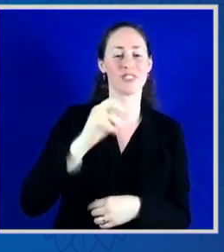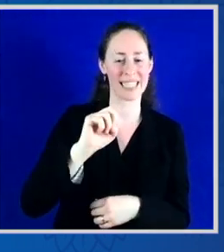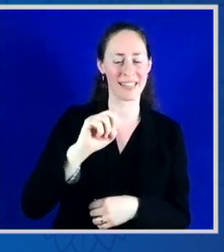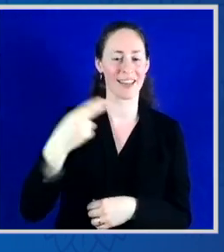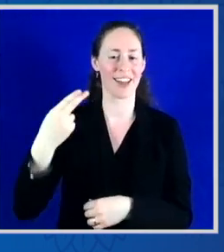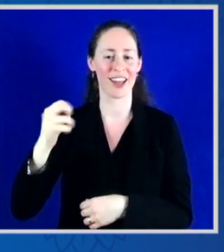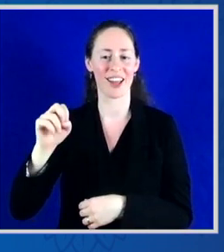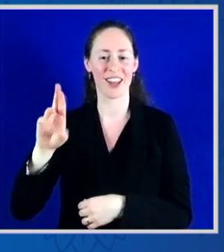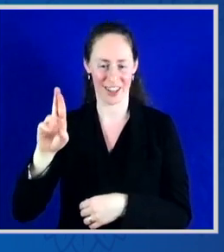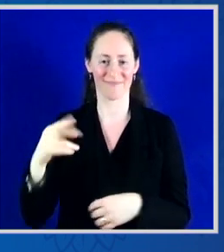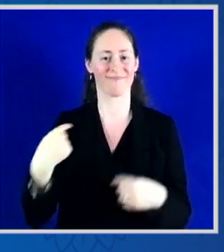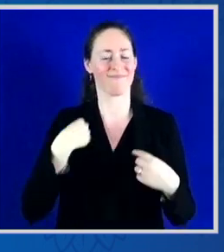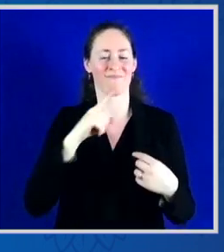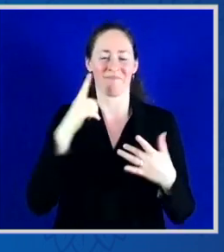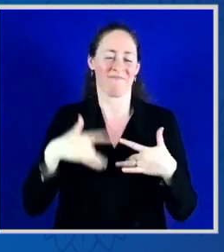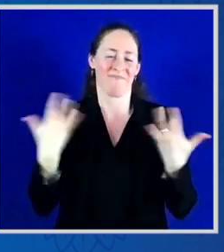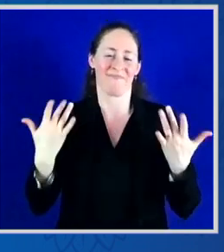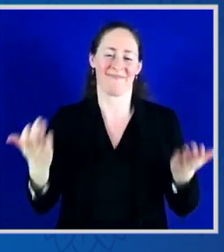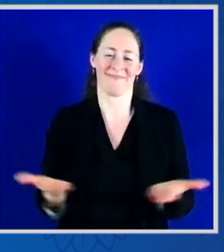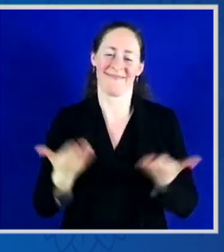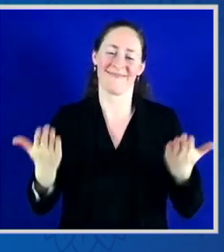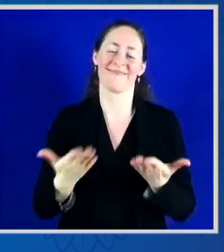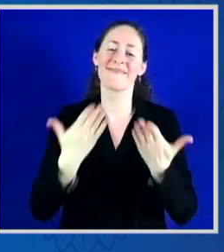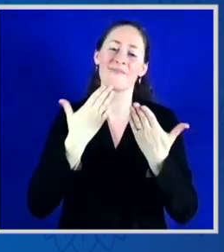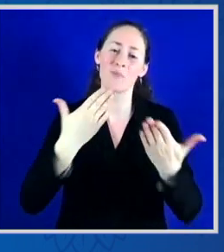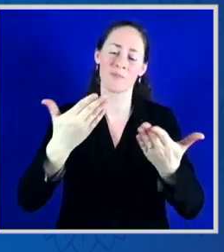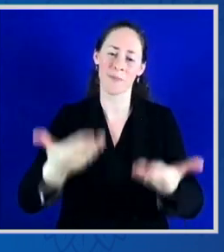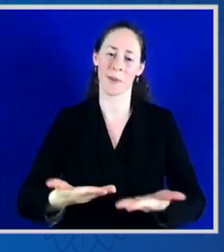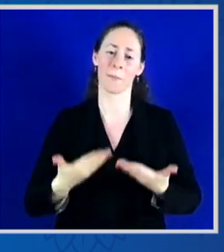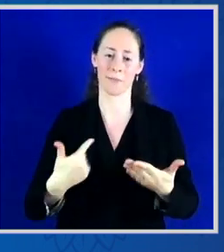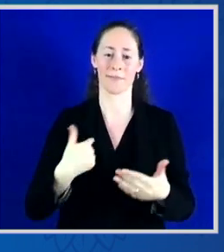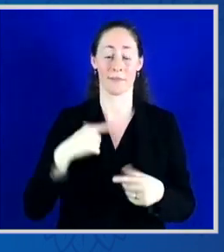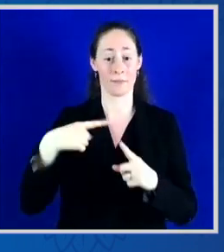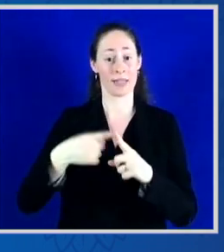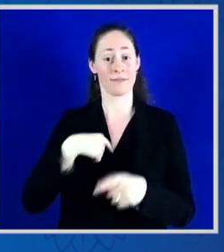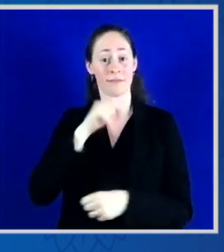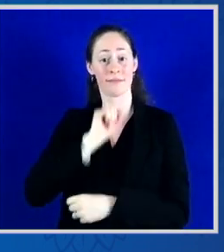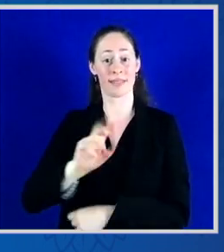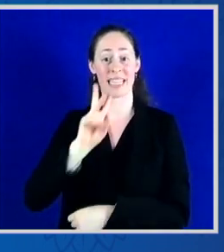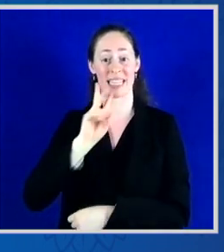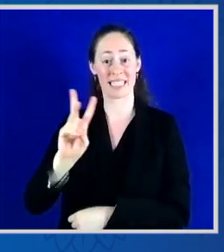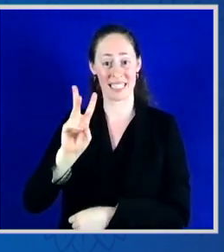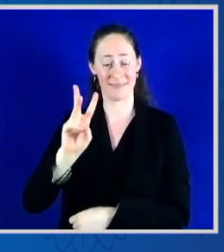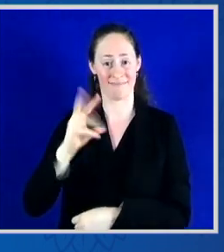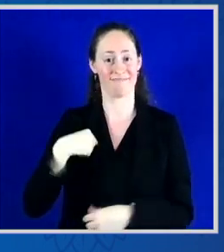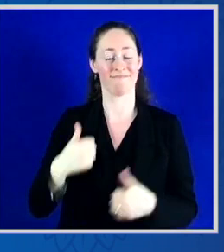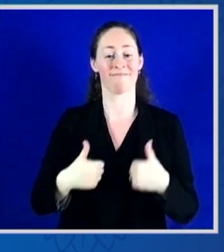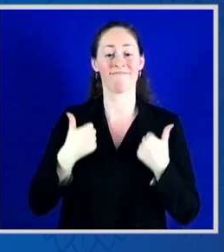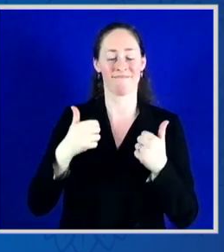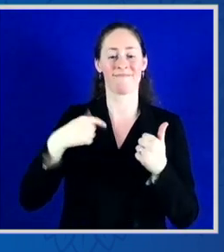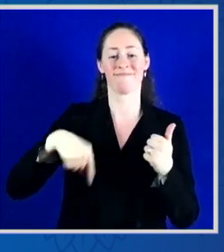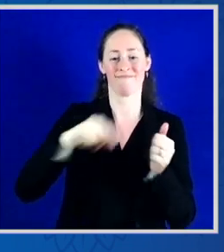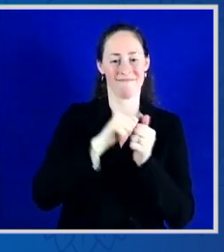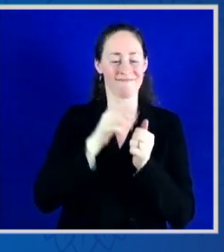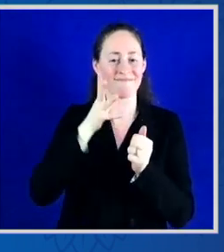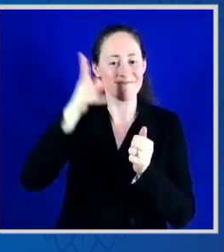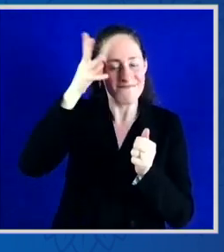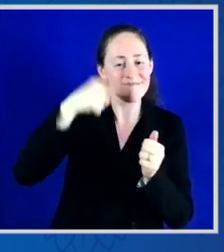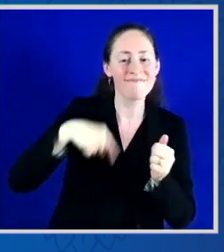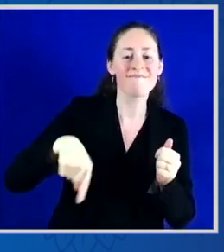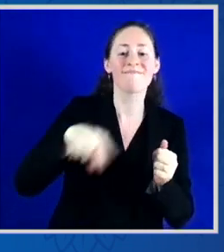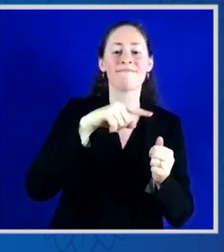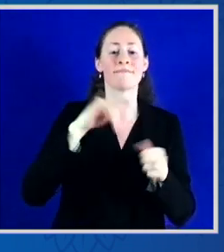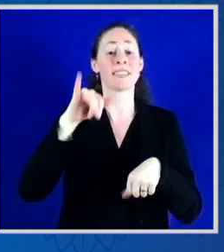thank you for inviting me. I'm 16 years old, and I live with my parents who are next to me in Tacoma, Washington. I'm a sophomore in high school. I